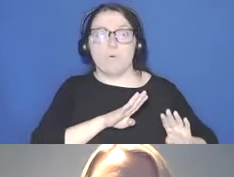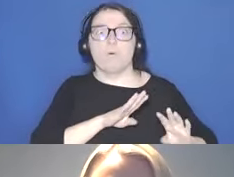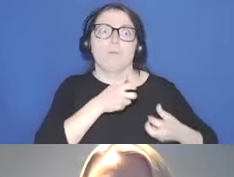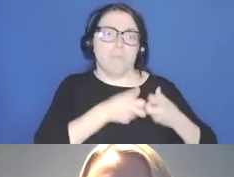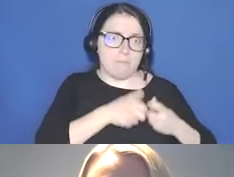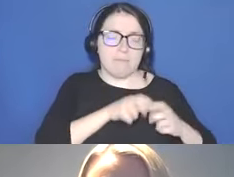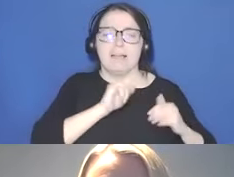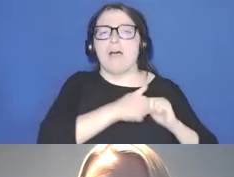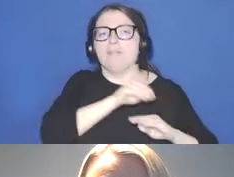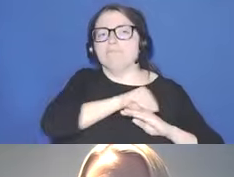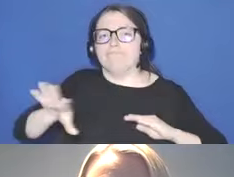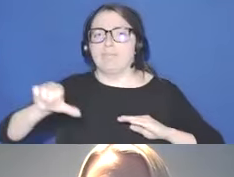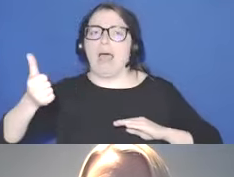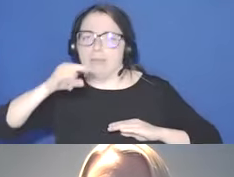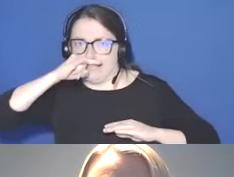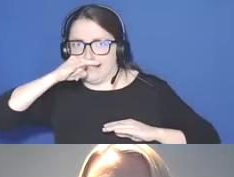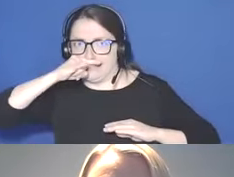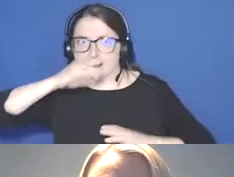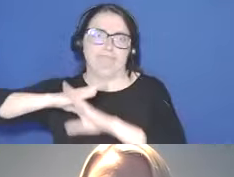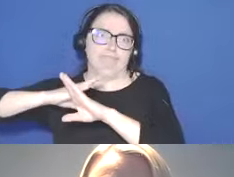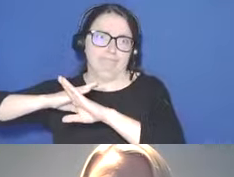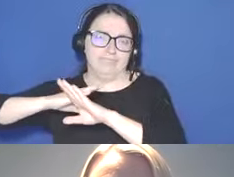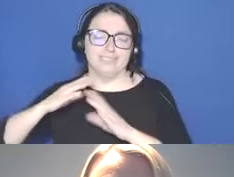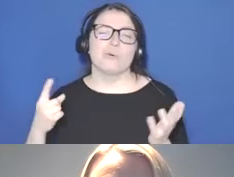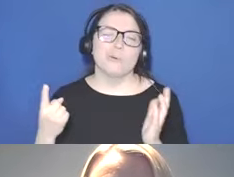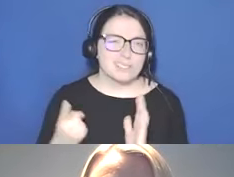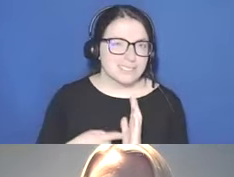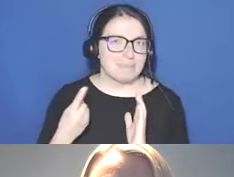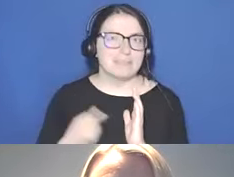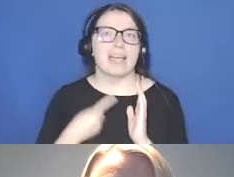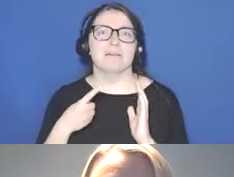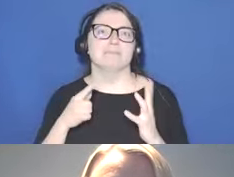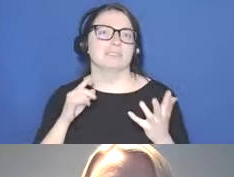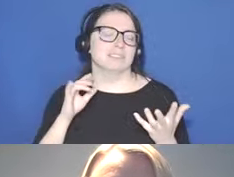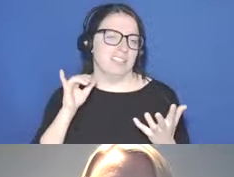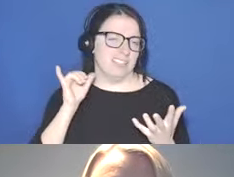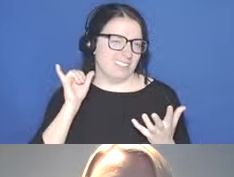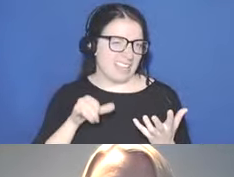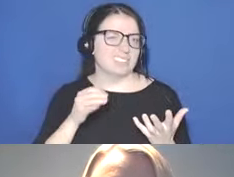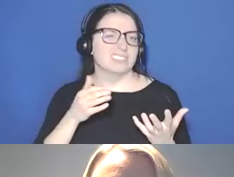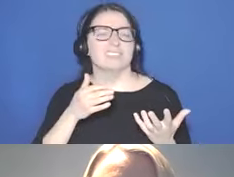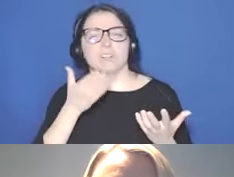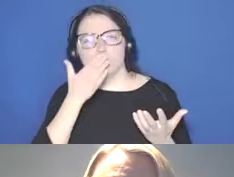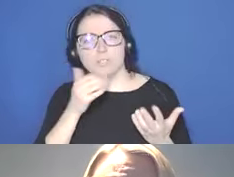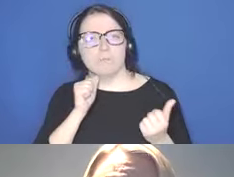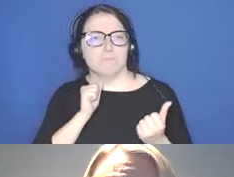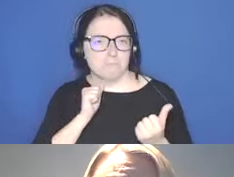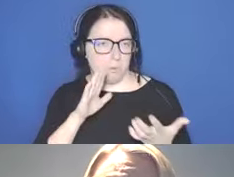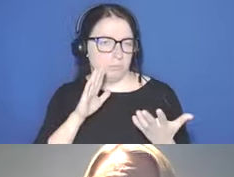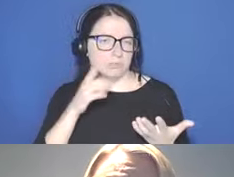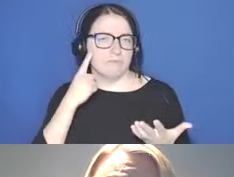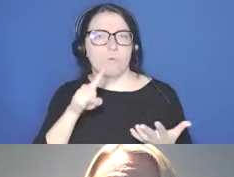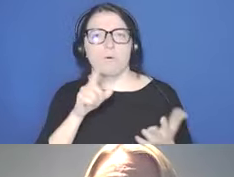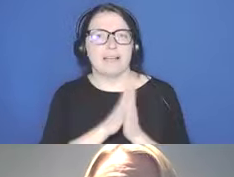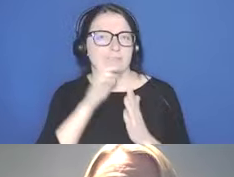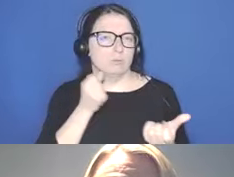you can focus kind of on that, sometimes that's a better way to make your case that supports need to be put in place to help